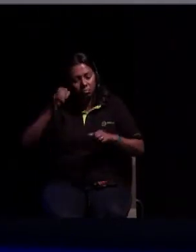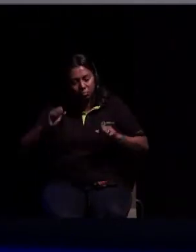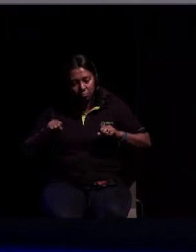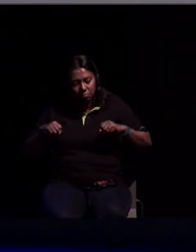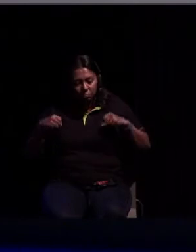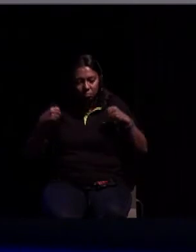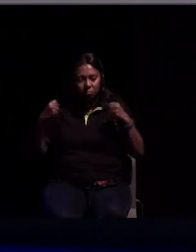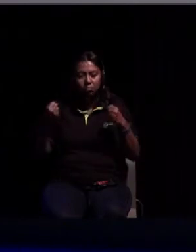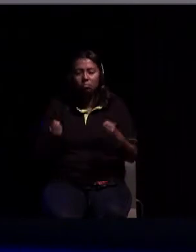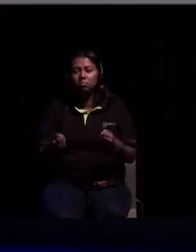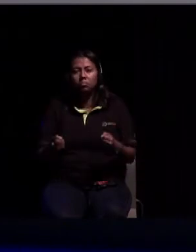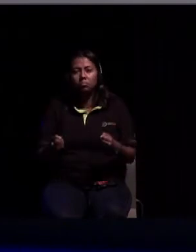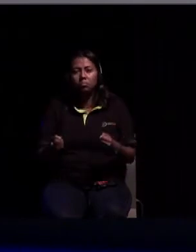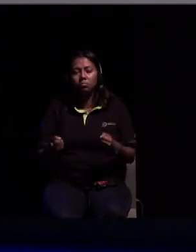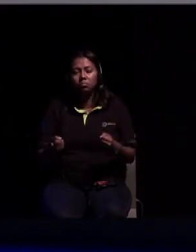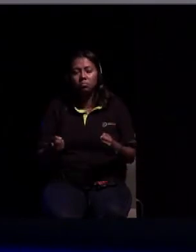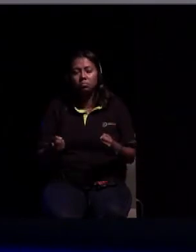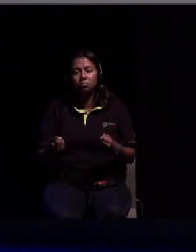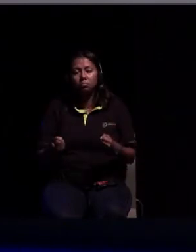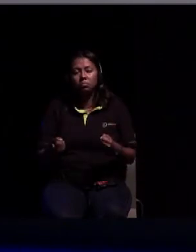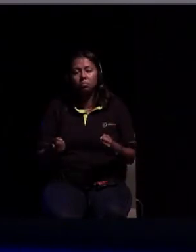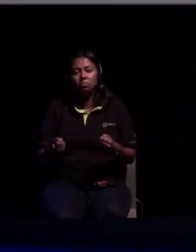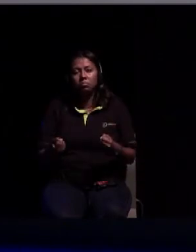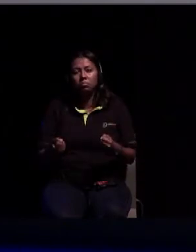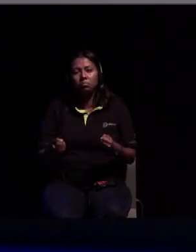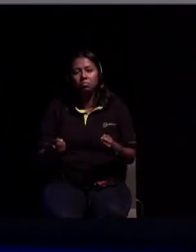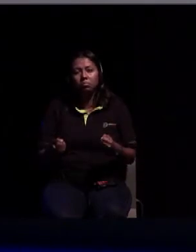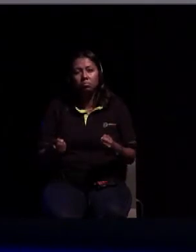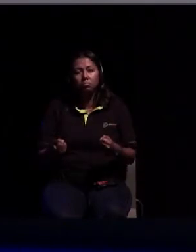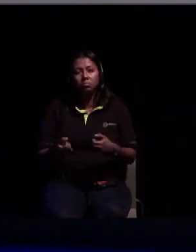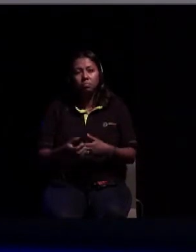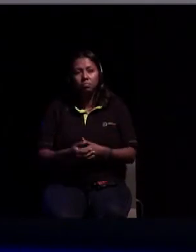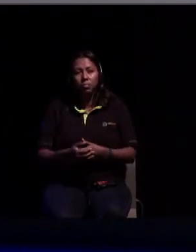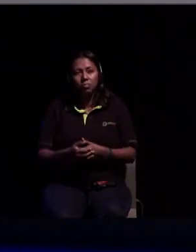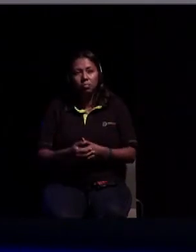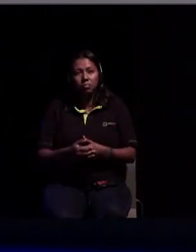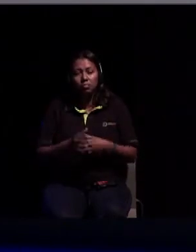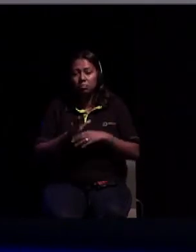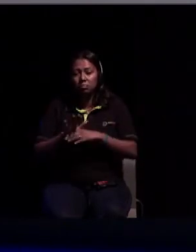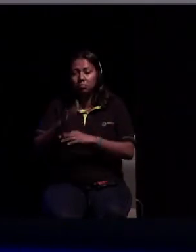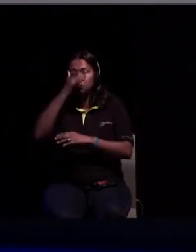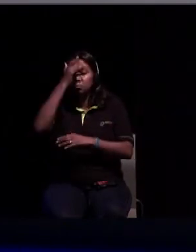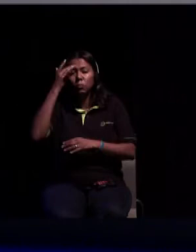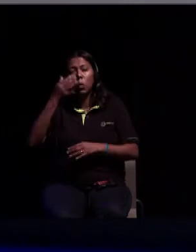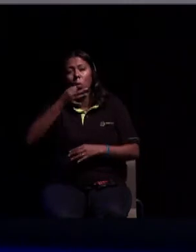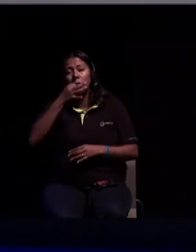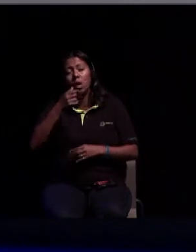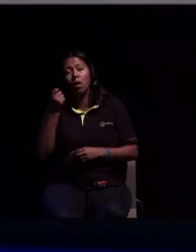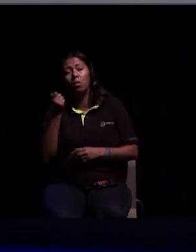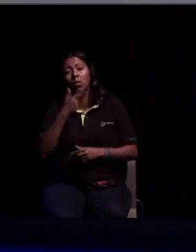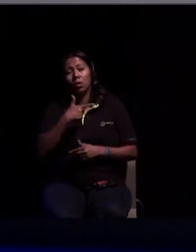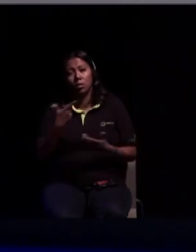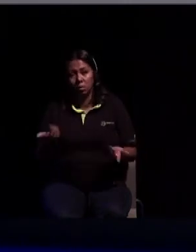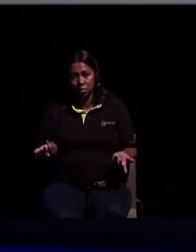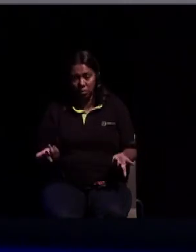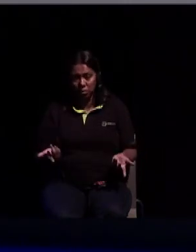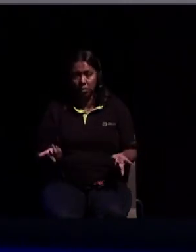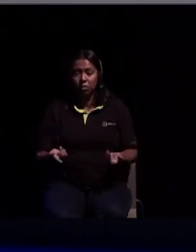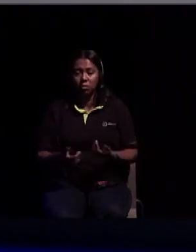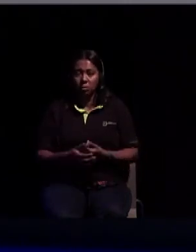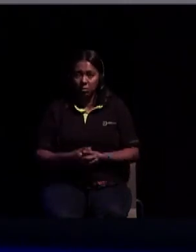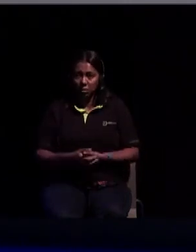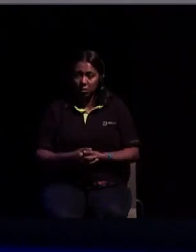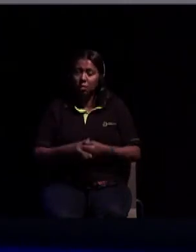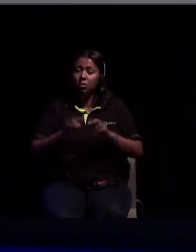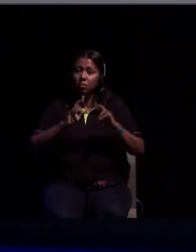and uncritical in their thinking. And so it matters whether people go out and see the world for themselves. So I don't think it's the